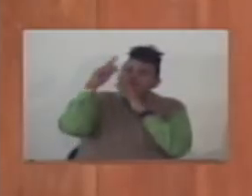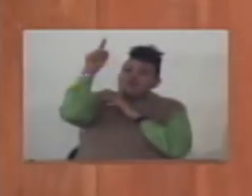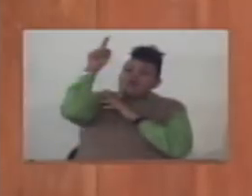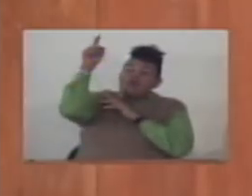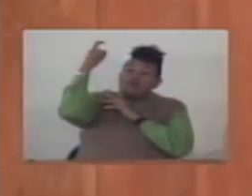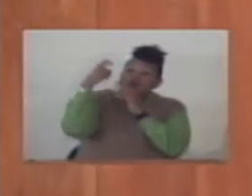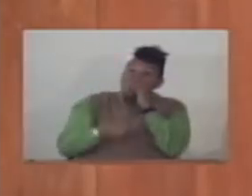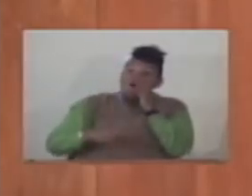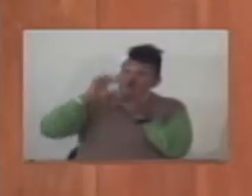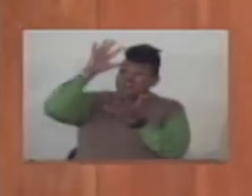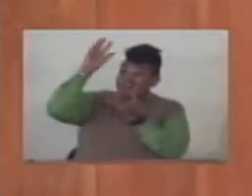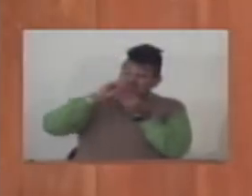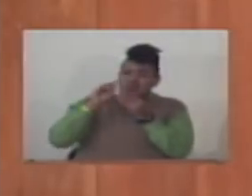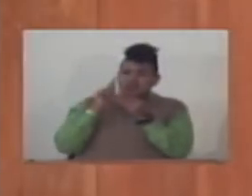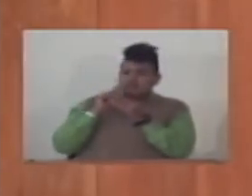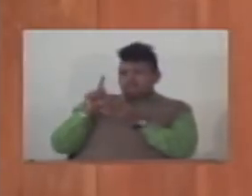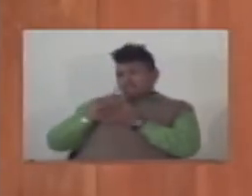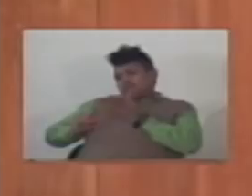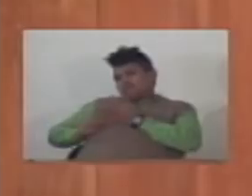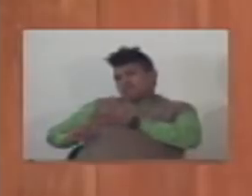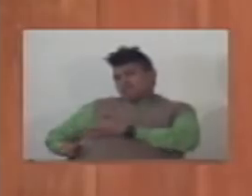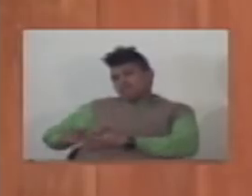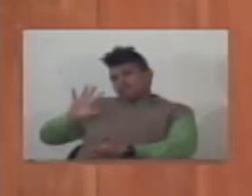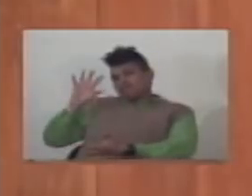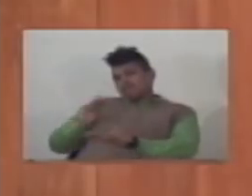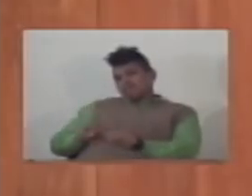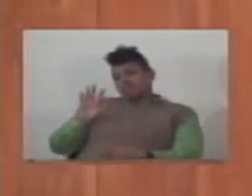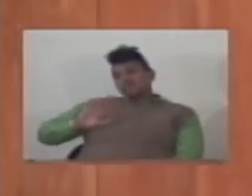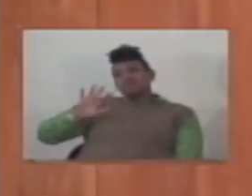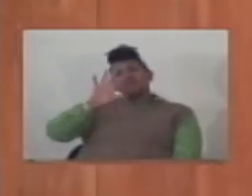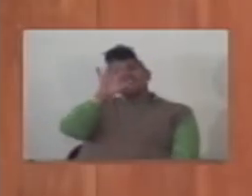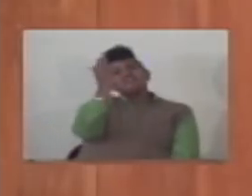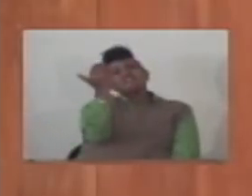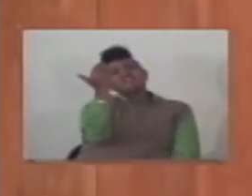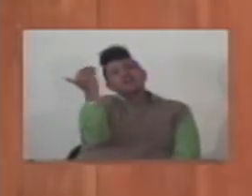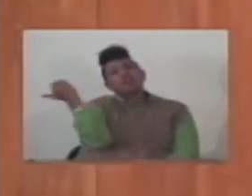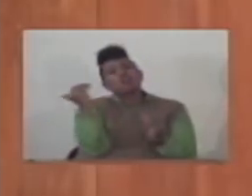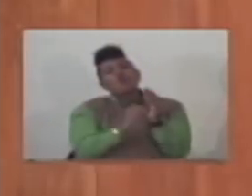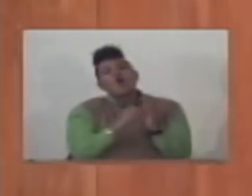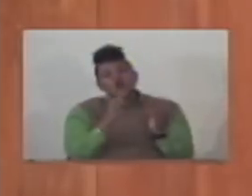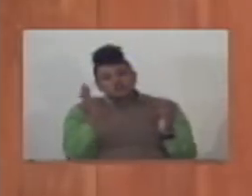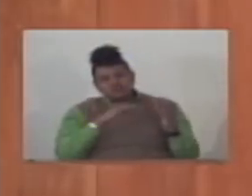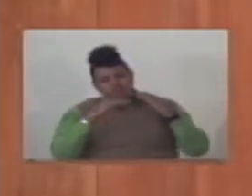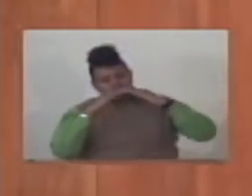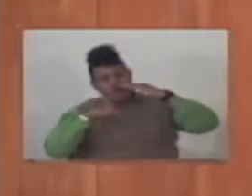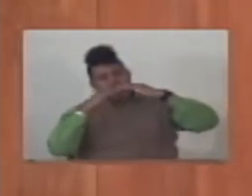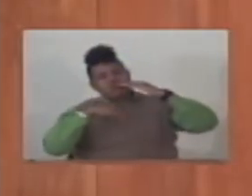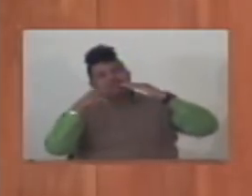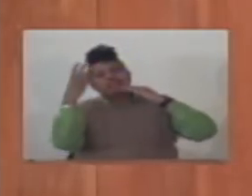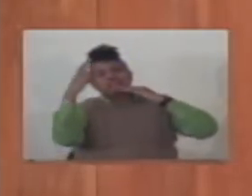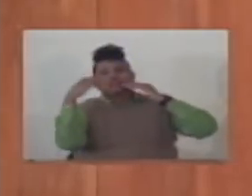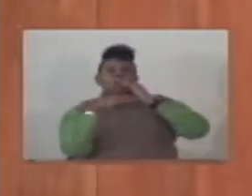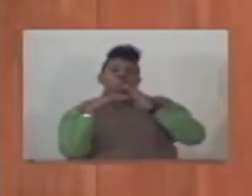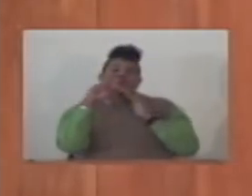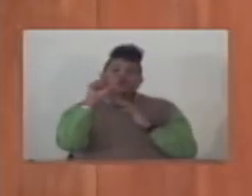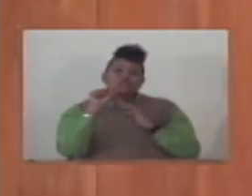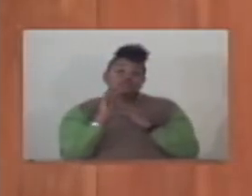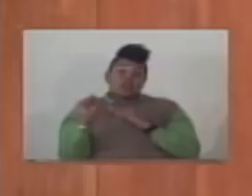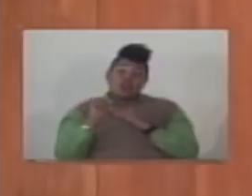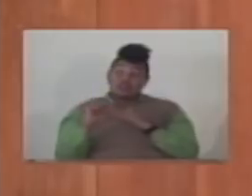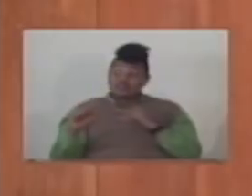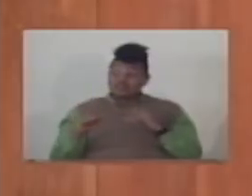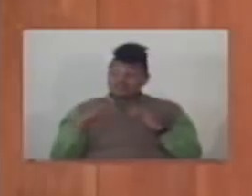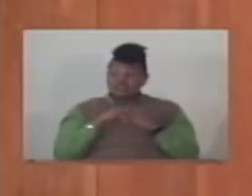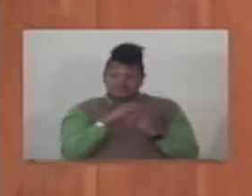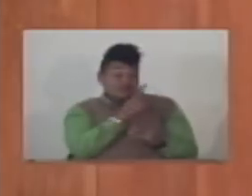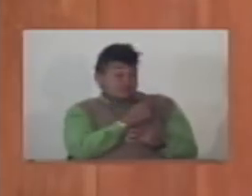cost on diagnosis is approximately some 15,000, just under 16,000 US dollars. If the